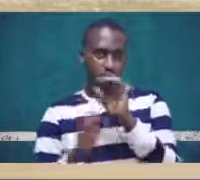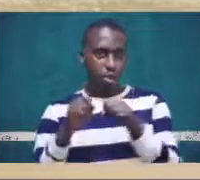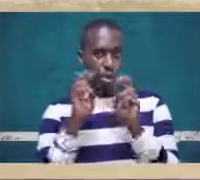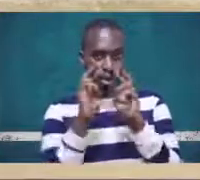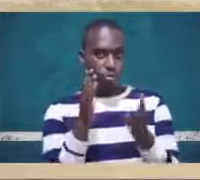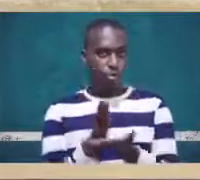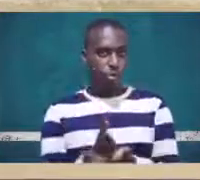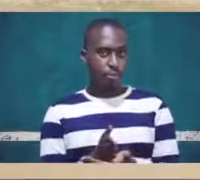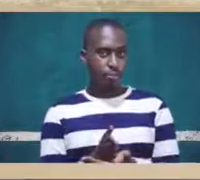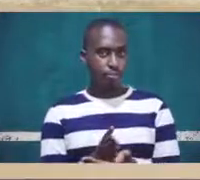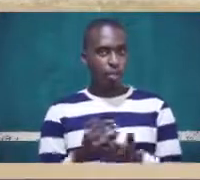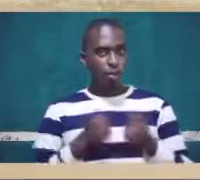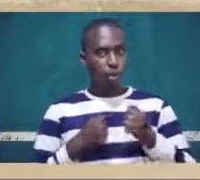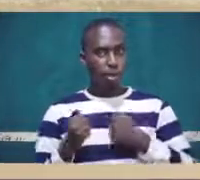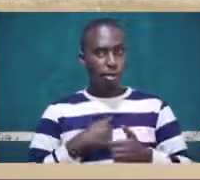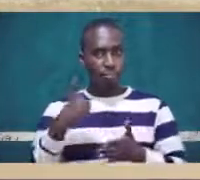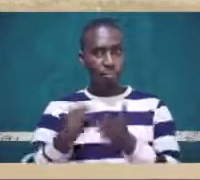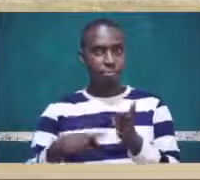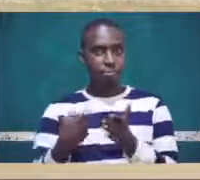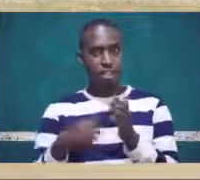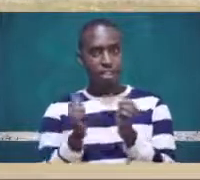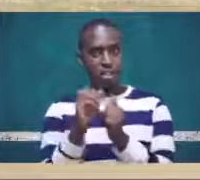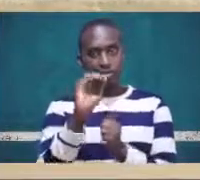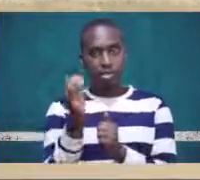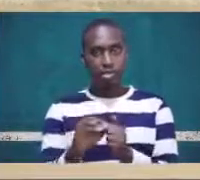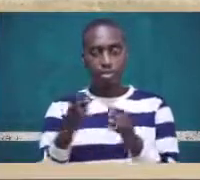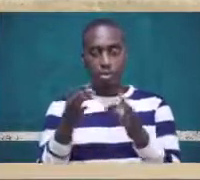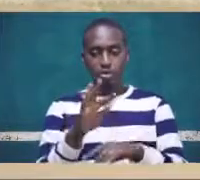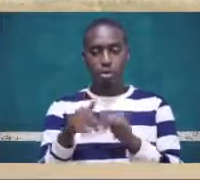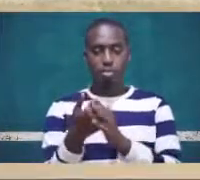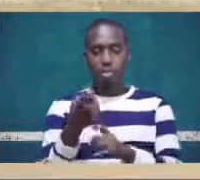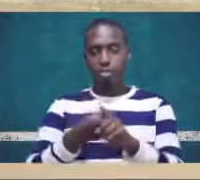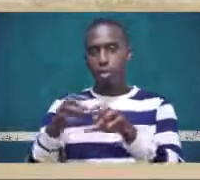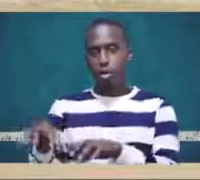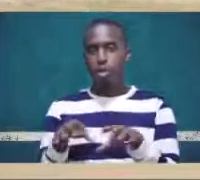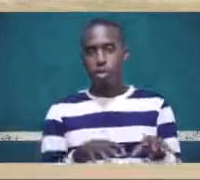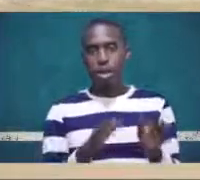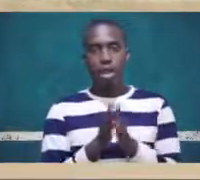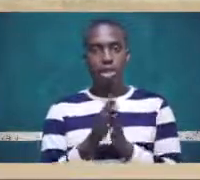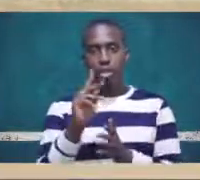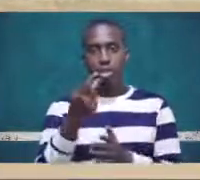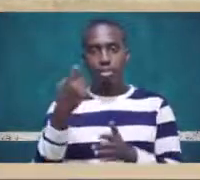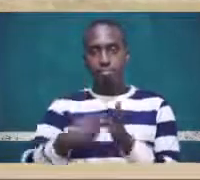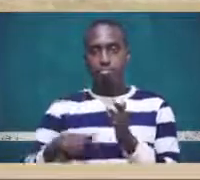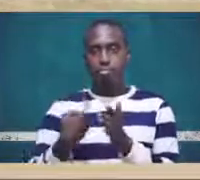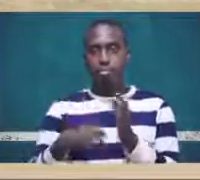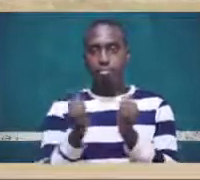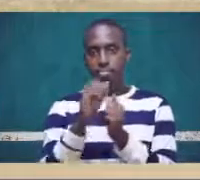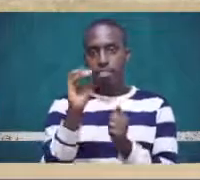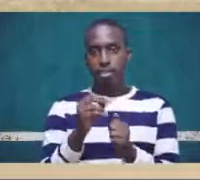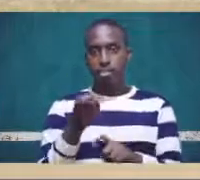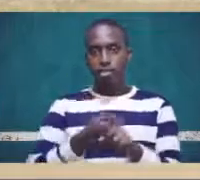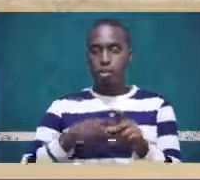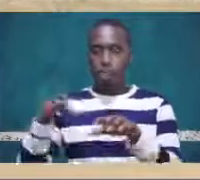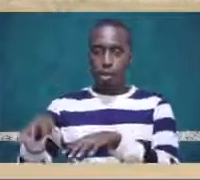that Rwanda is charging 10% on commodities that are imported from Congo. Kenya is charging 10% on commodities that are